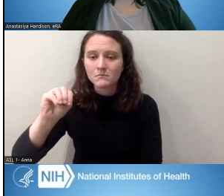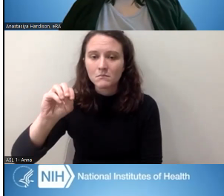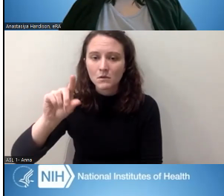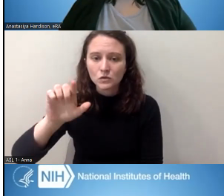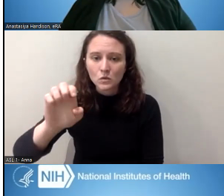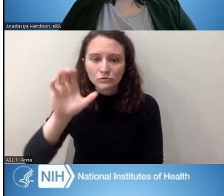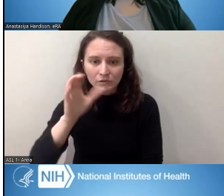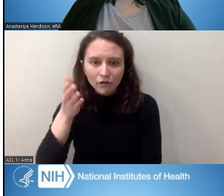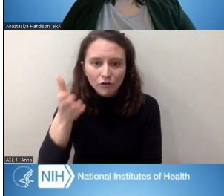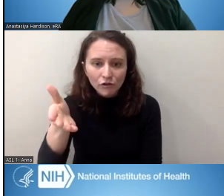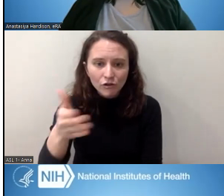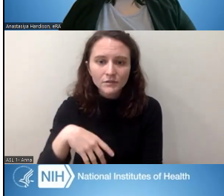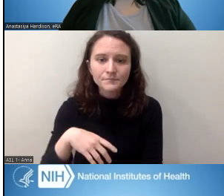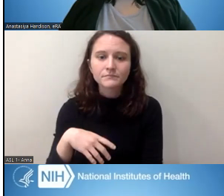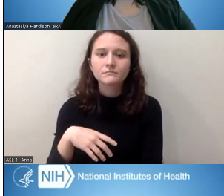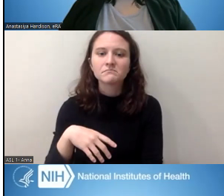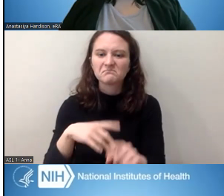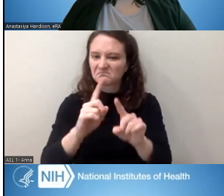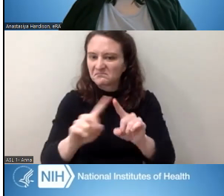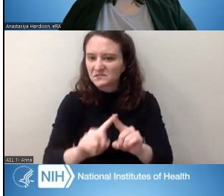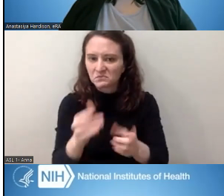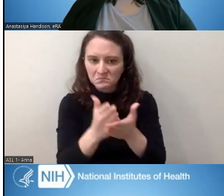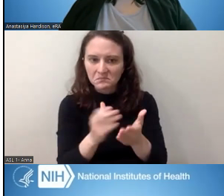eligibility search, all sorts of different components.